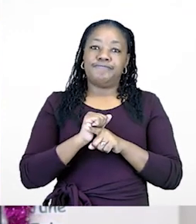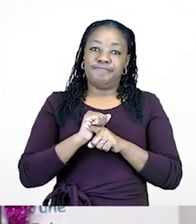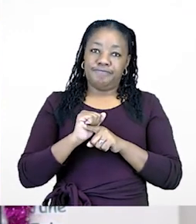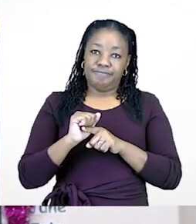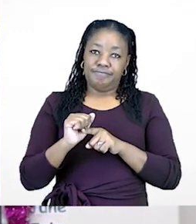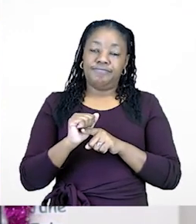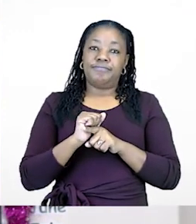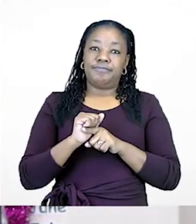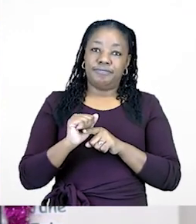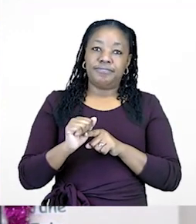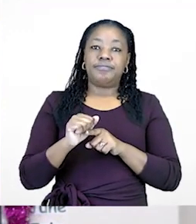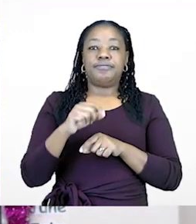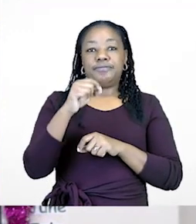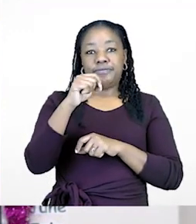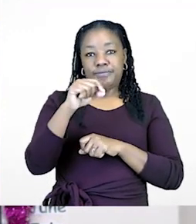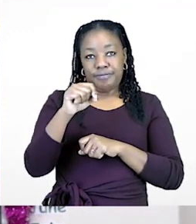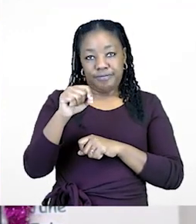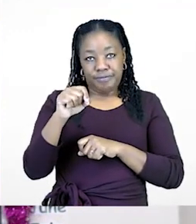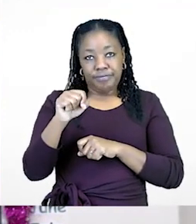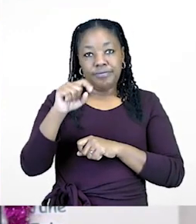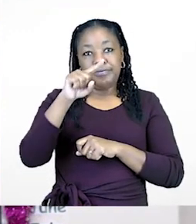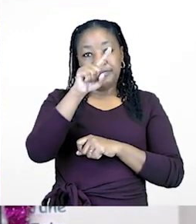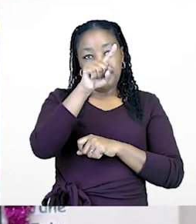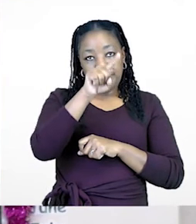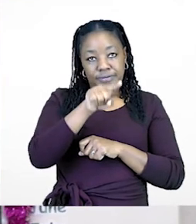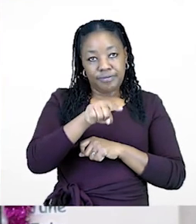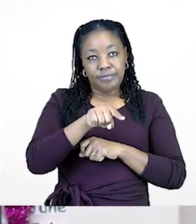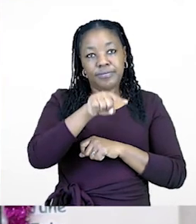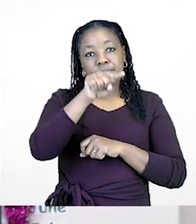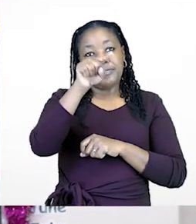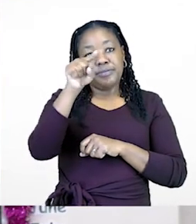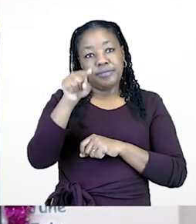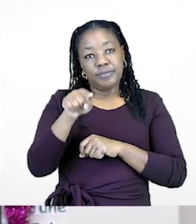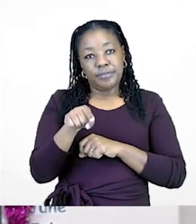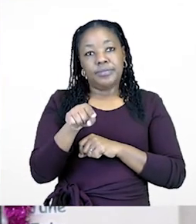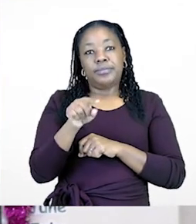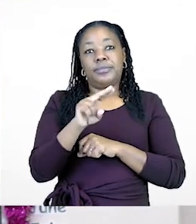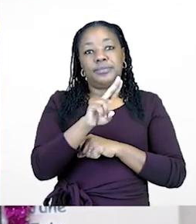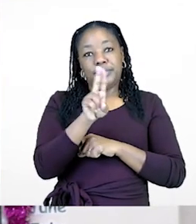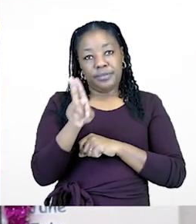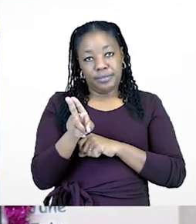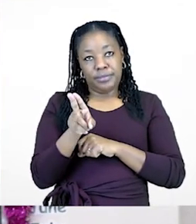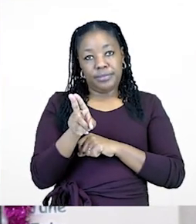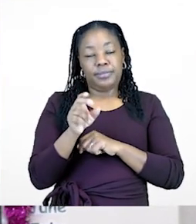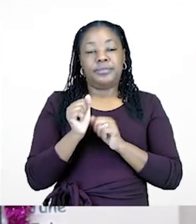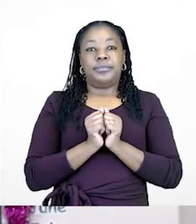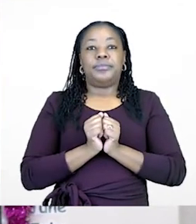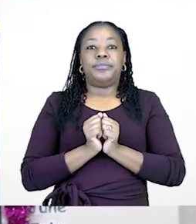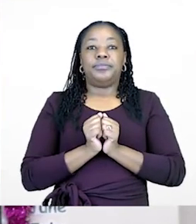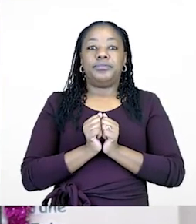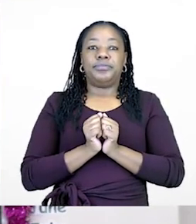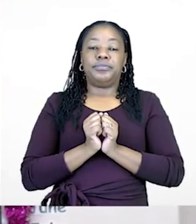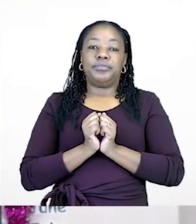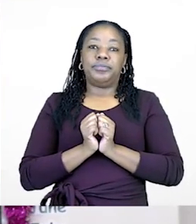saying it and the sound that it makes as well, and also drawing it, not just in your books, but also